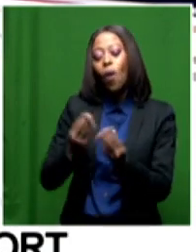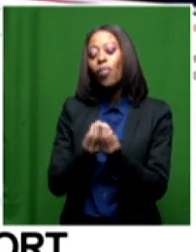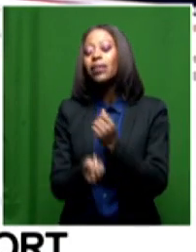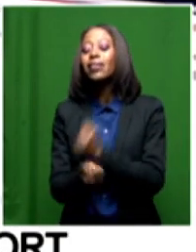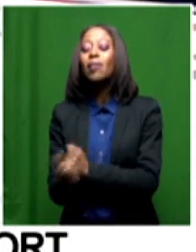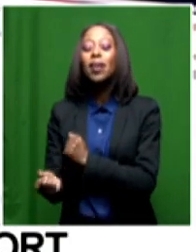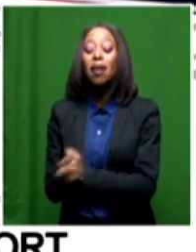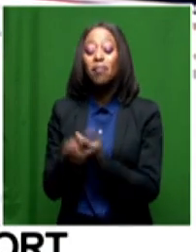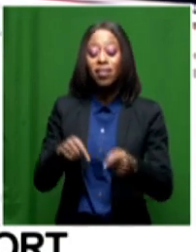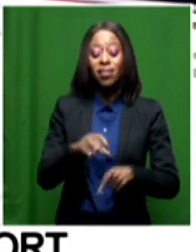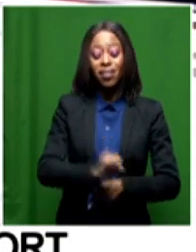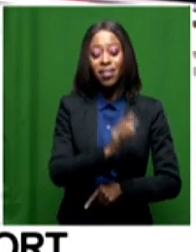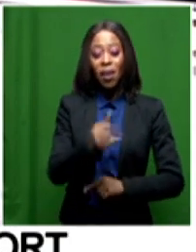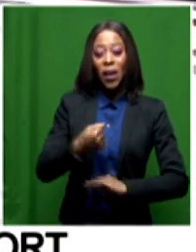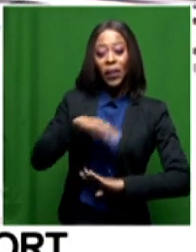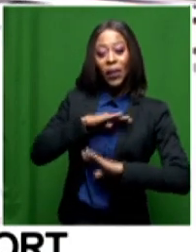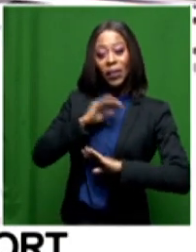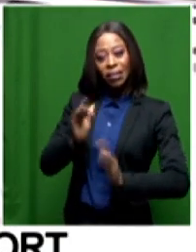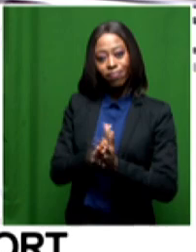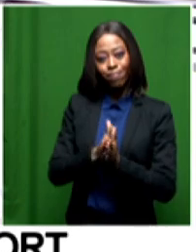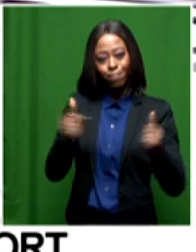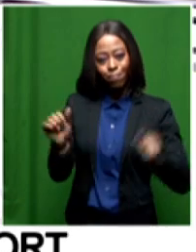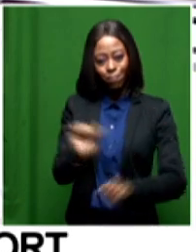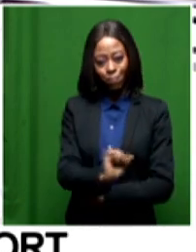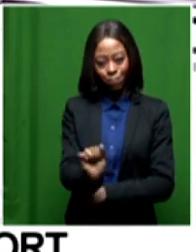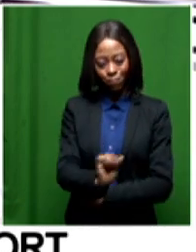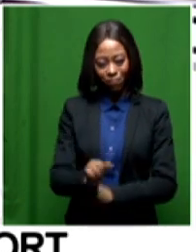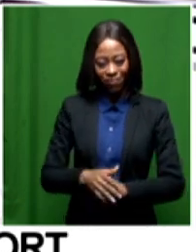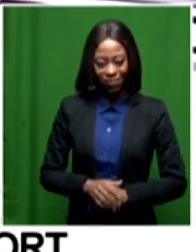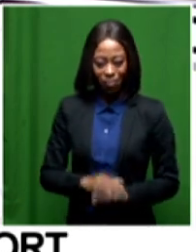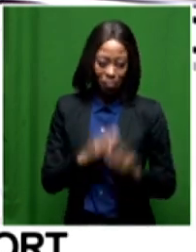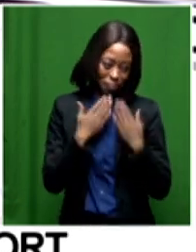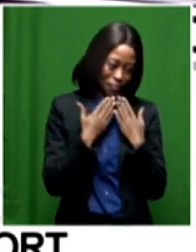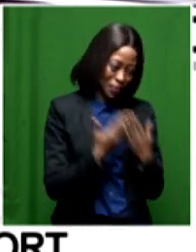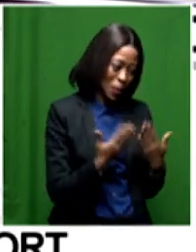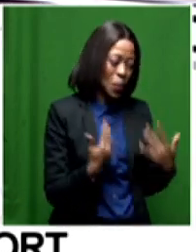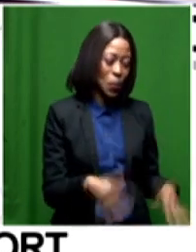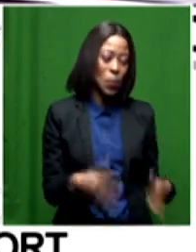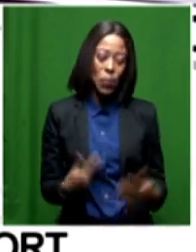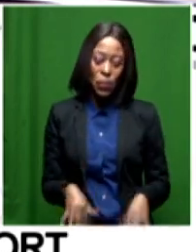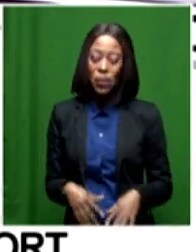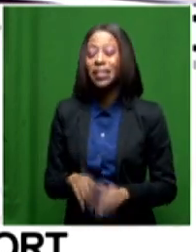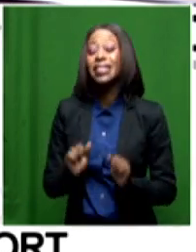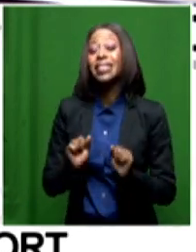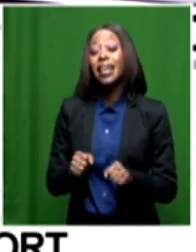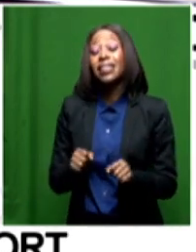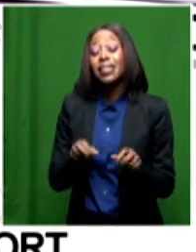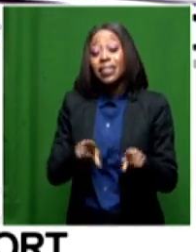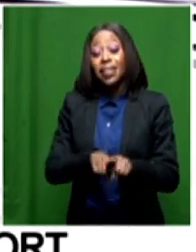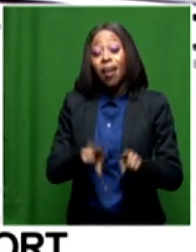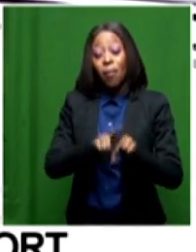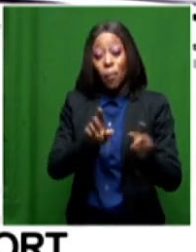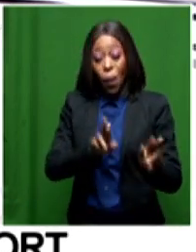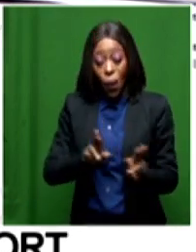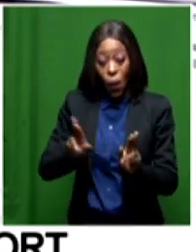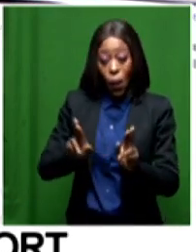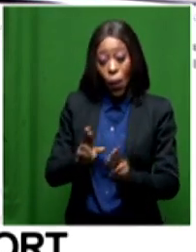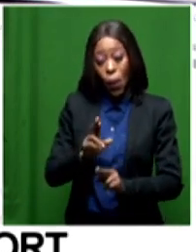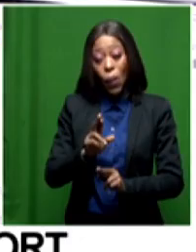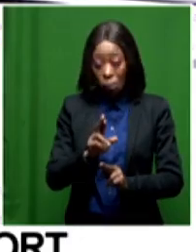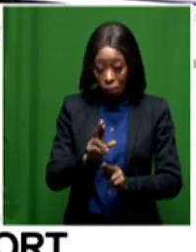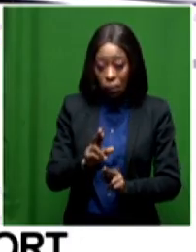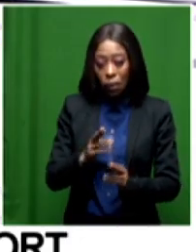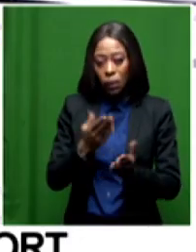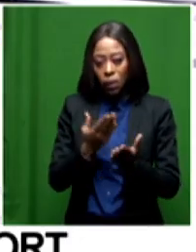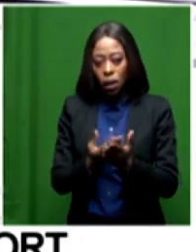in terms of South Africa hosting a race. Thank you very much, Busiwe. I look forward to, and I really hope that it becomes a free-to-air